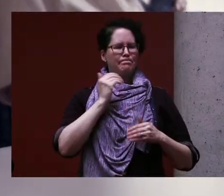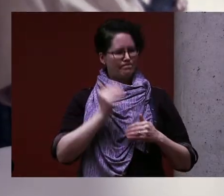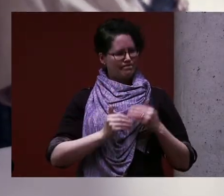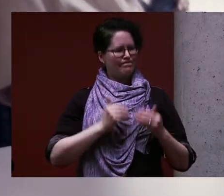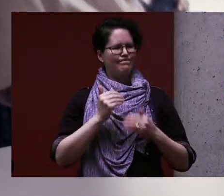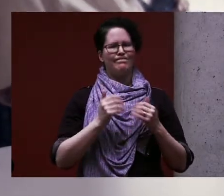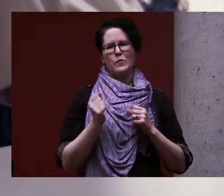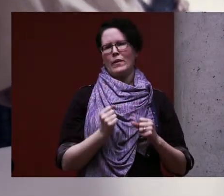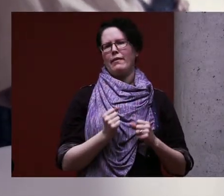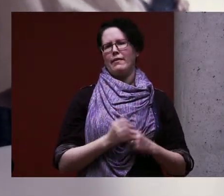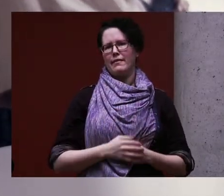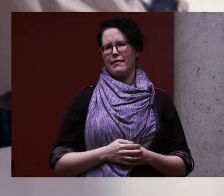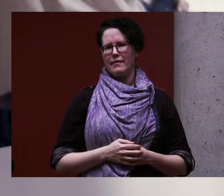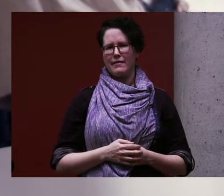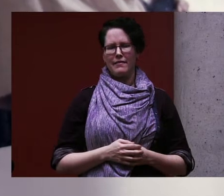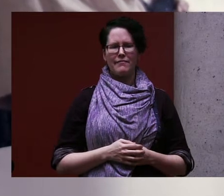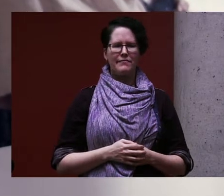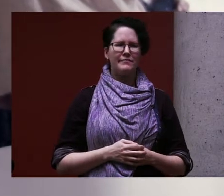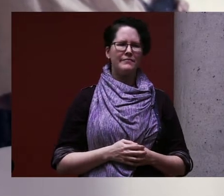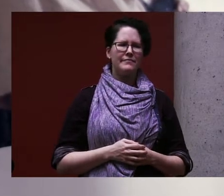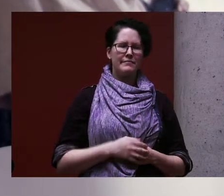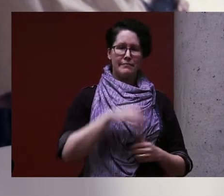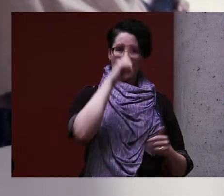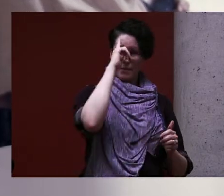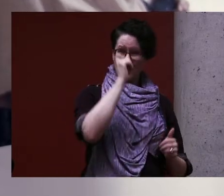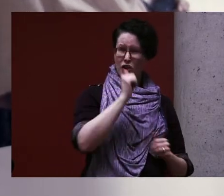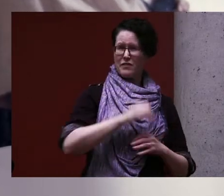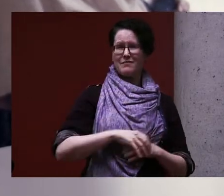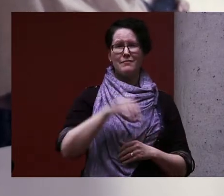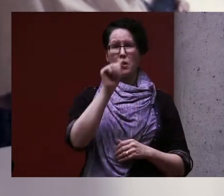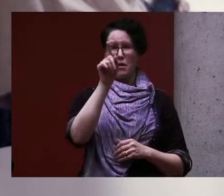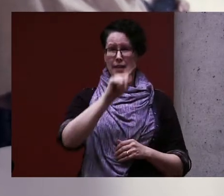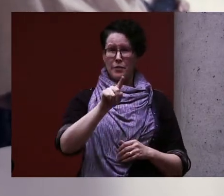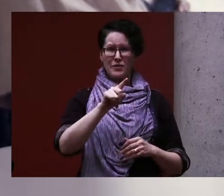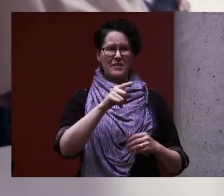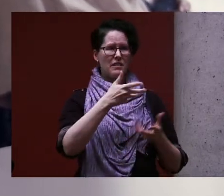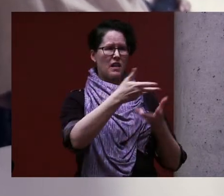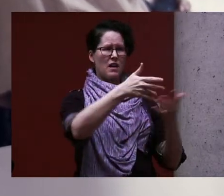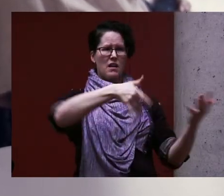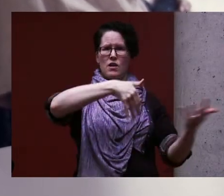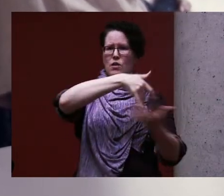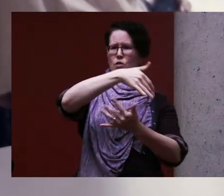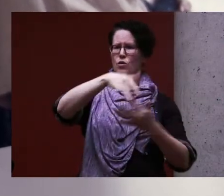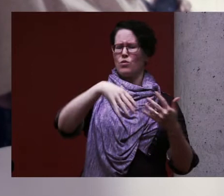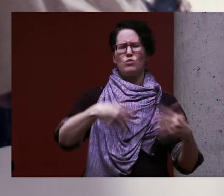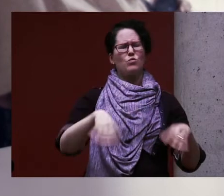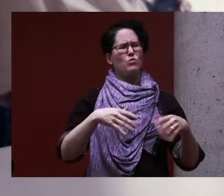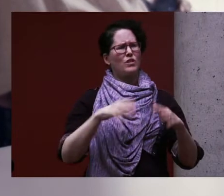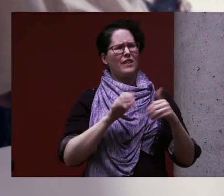Living with dementia and Alzheimer's has to be the most difficult thing I will ever